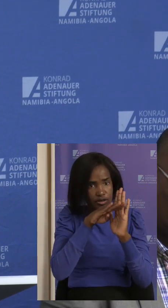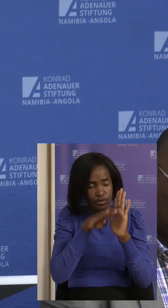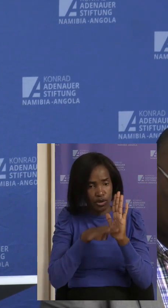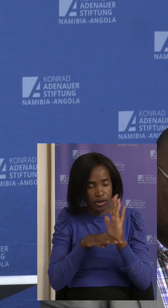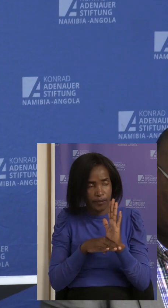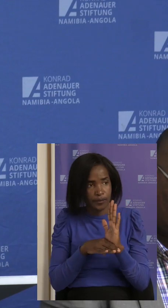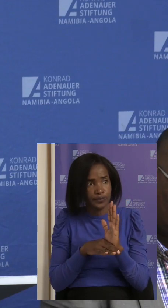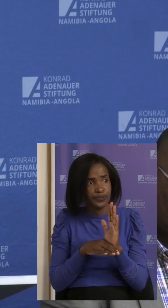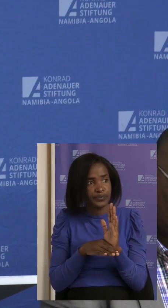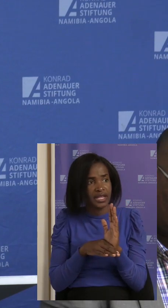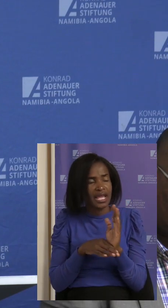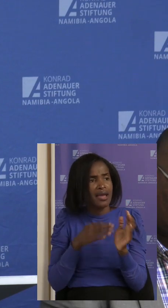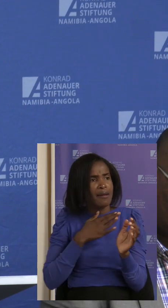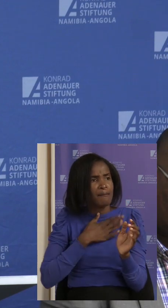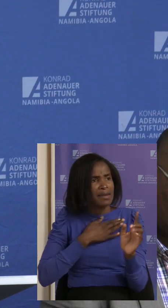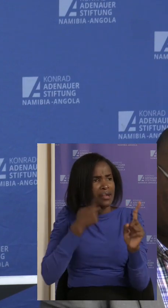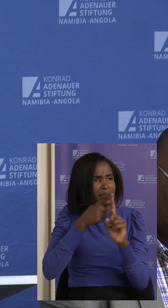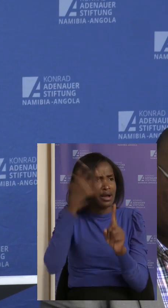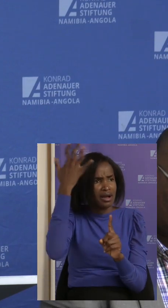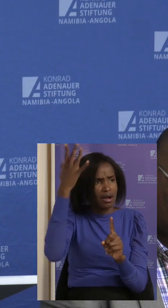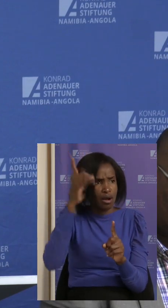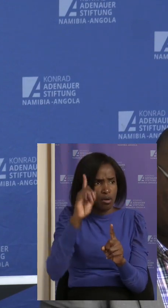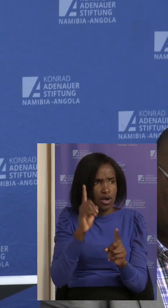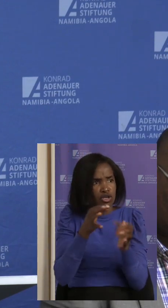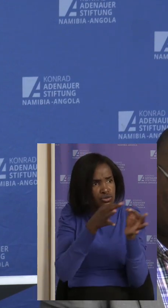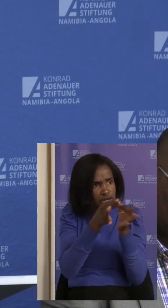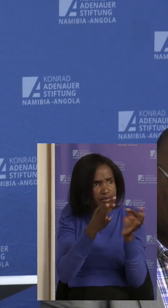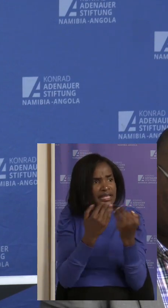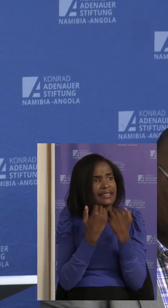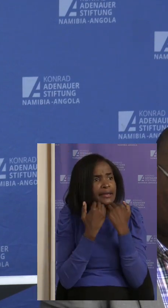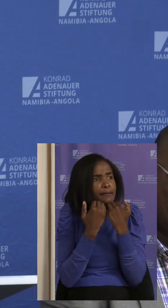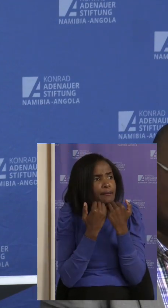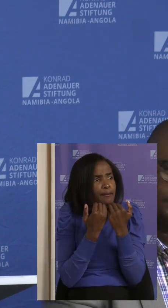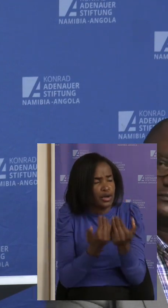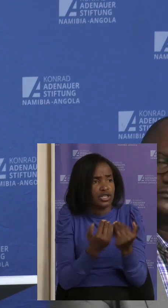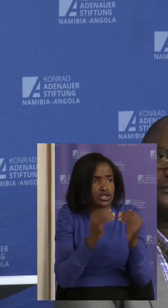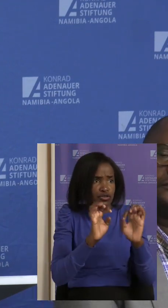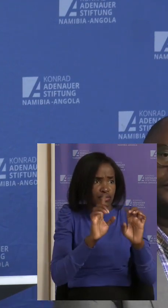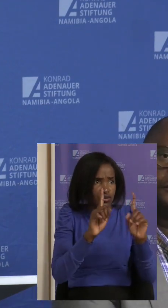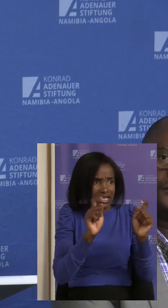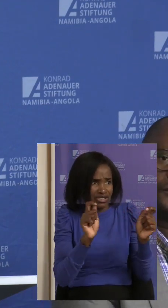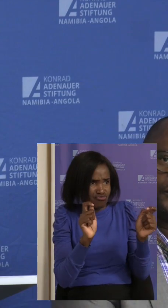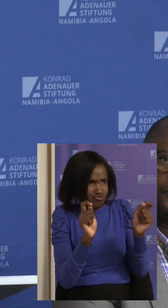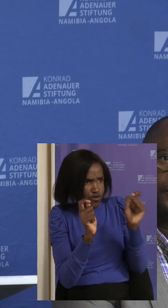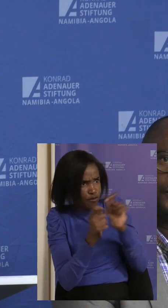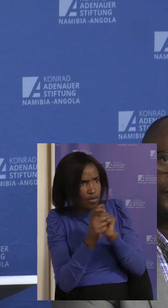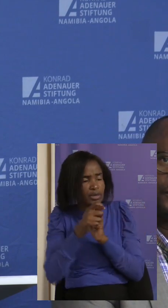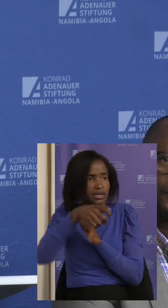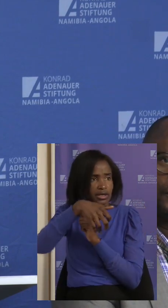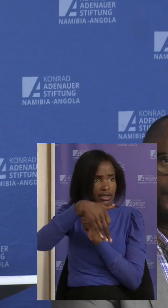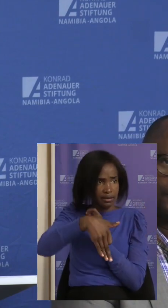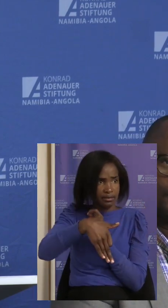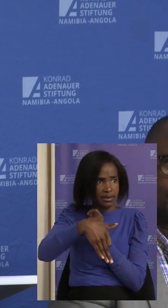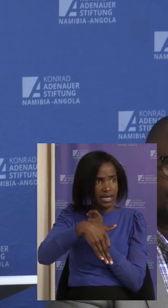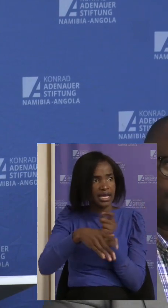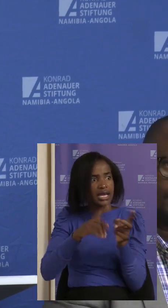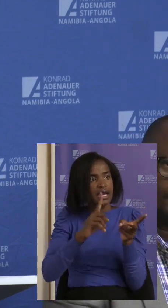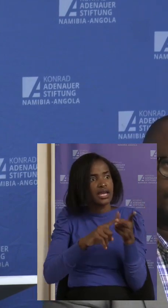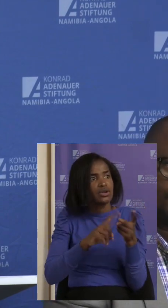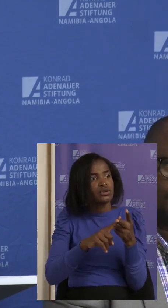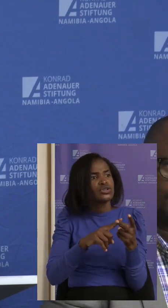The purpose of this presentation is really to highlight the importance of education reforms in Namibia and the critical role